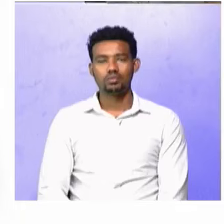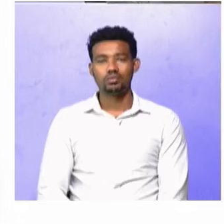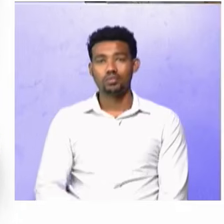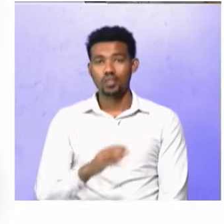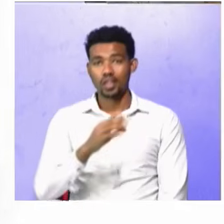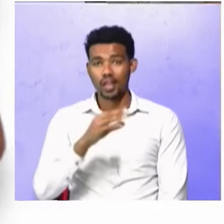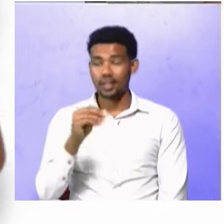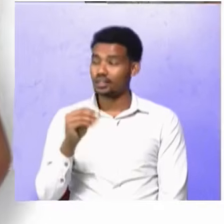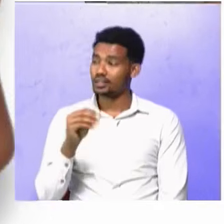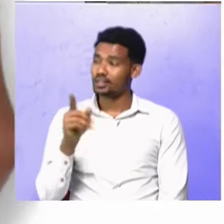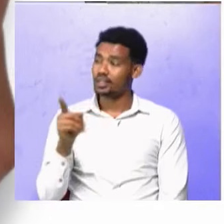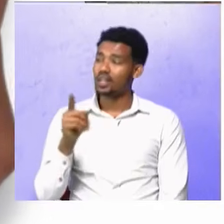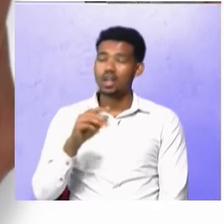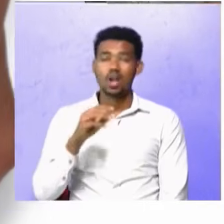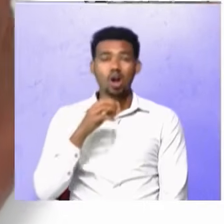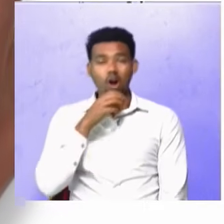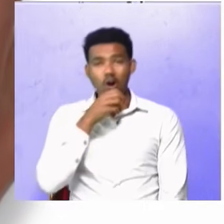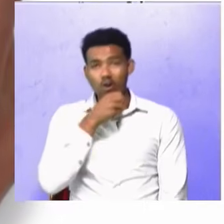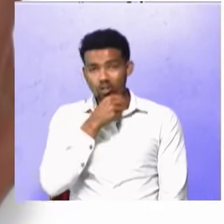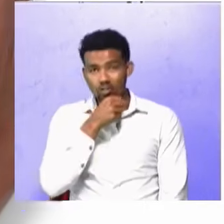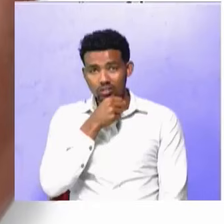And here is old,